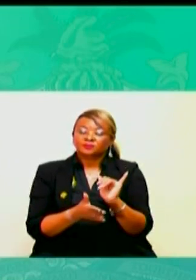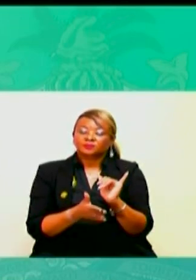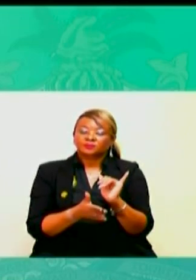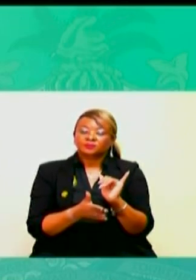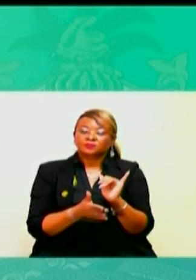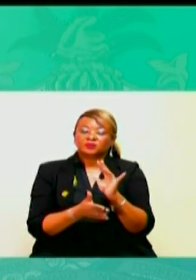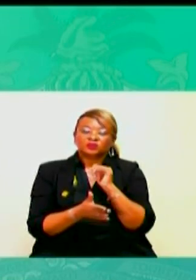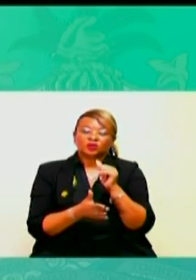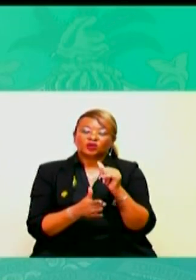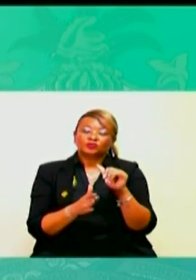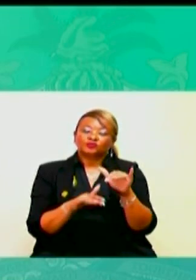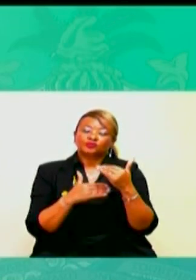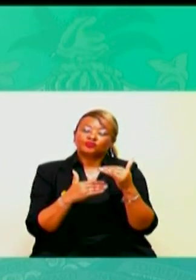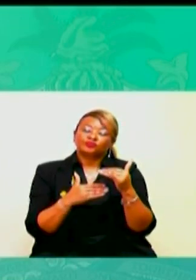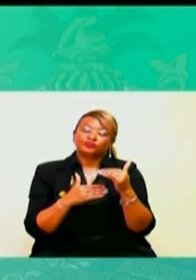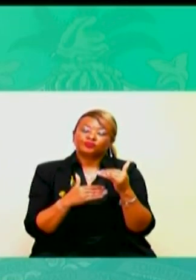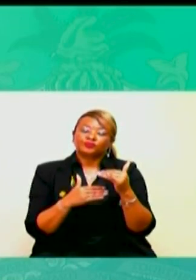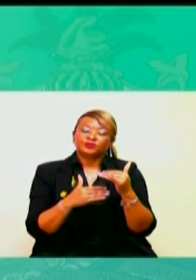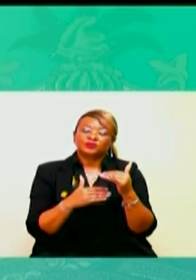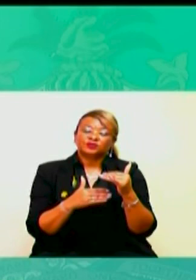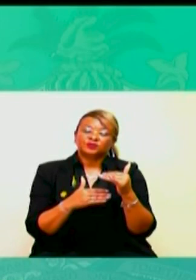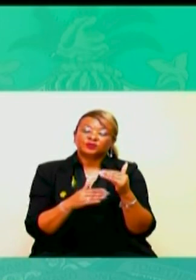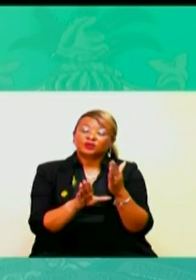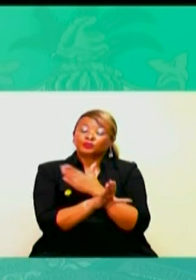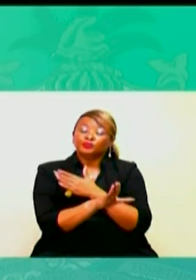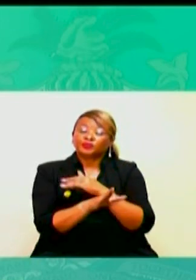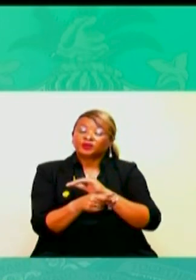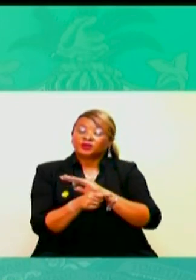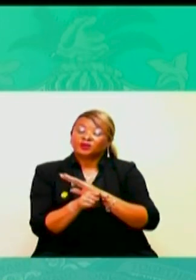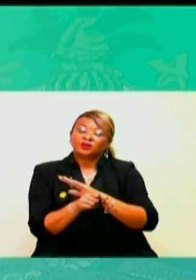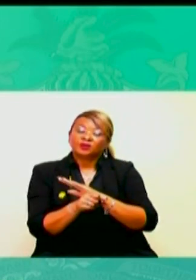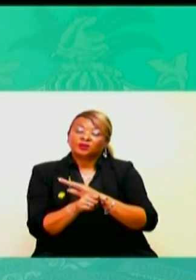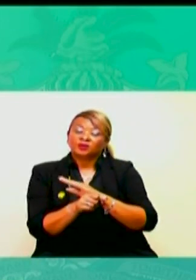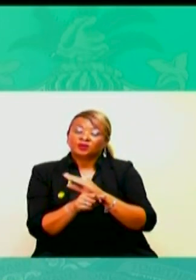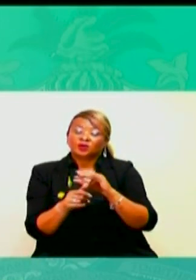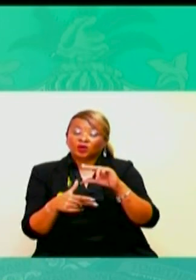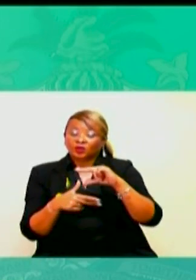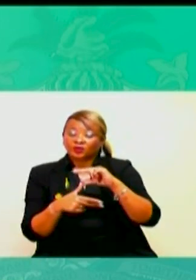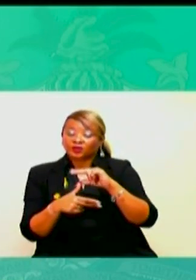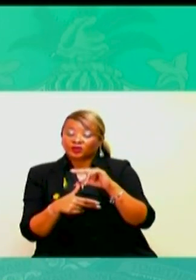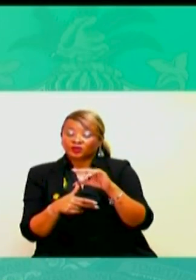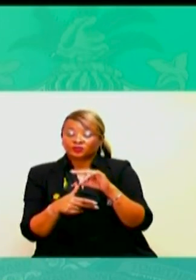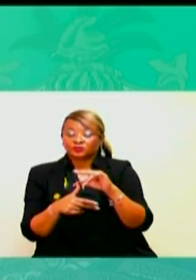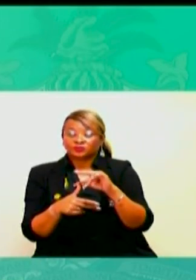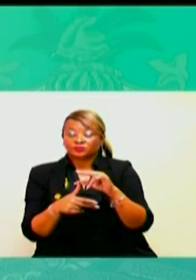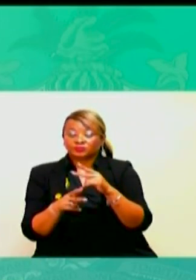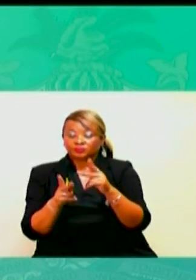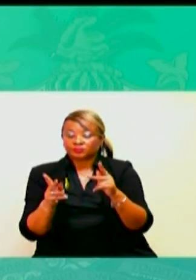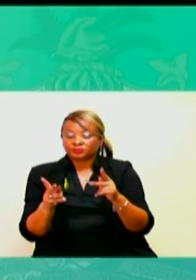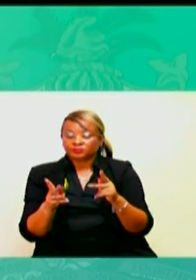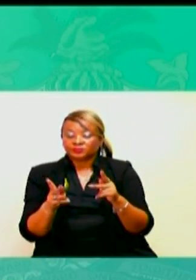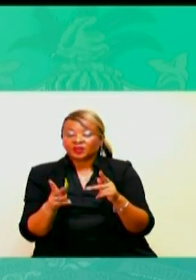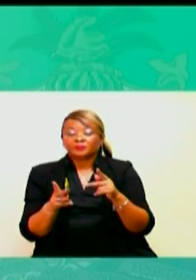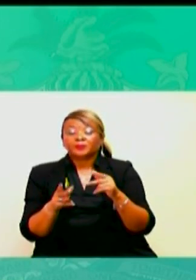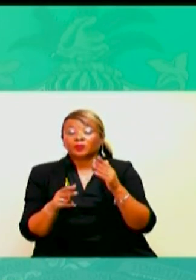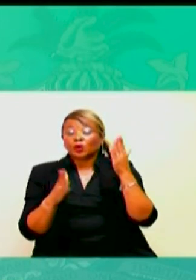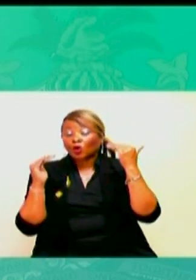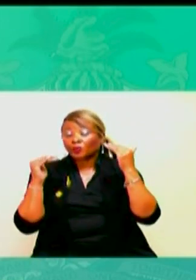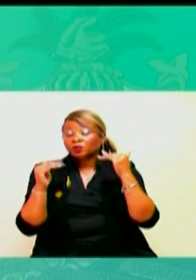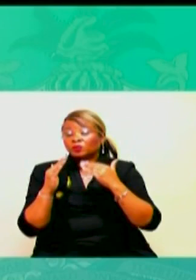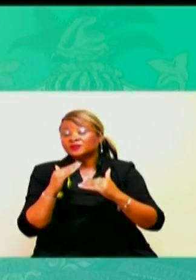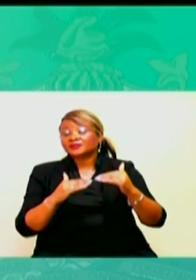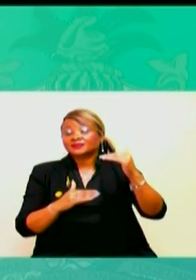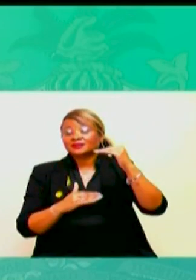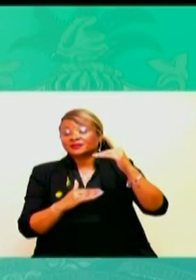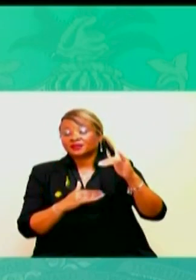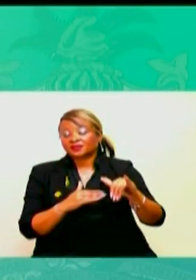has not reached its pre-Dorian state, but we remain hopeful that it will exceed that.